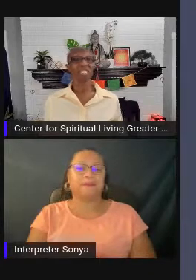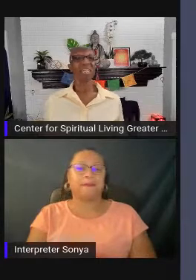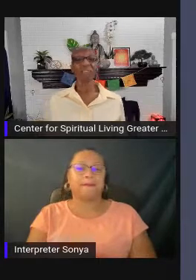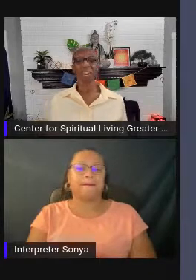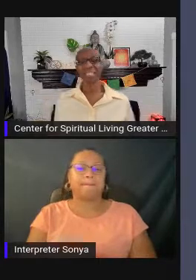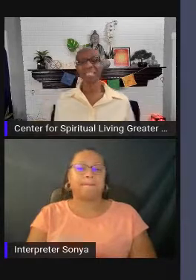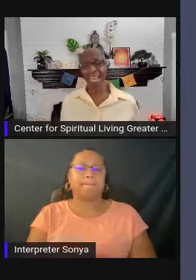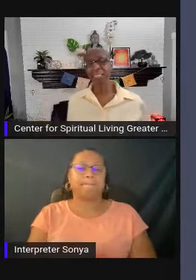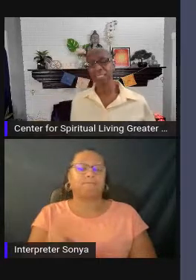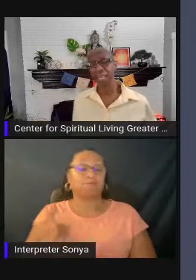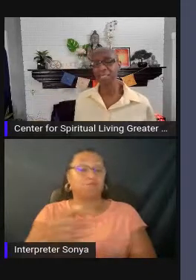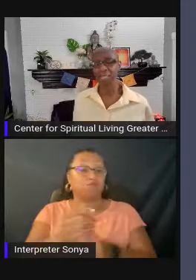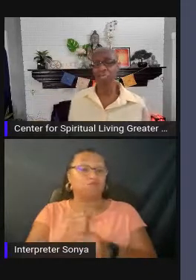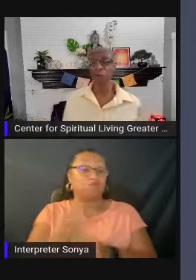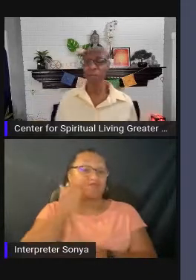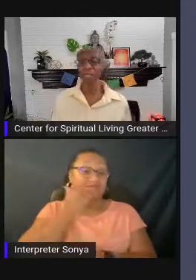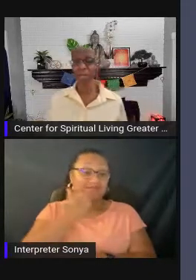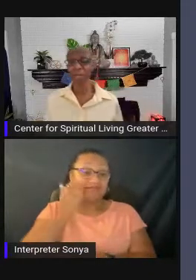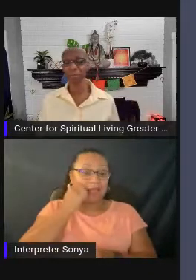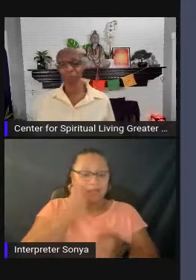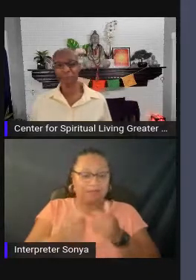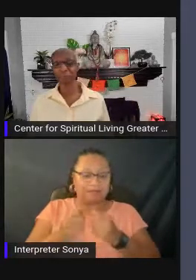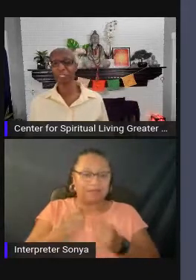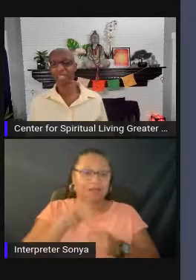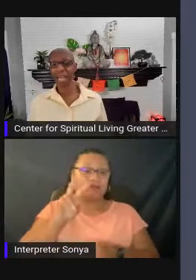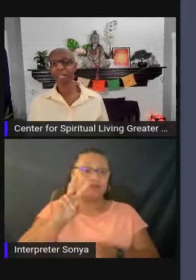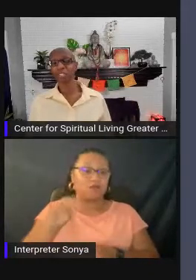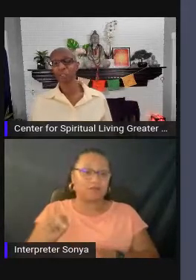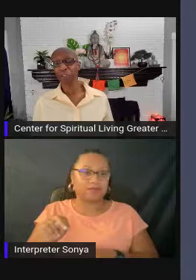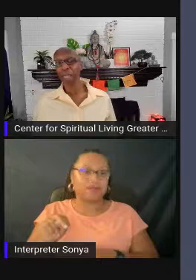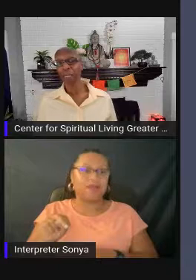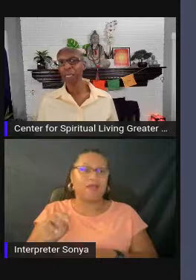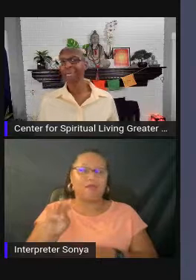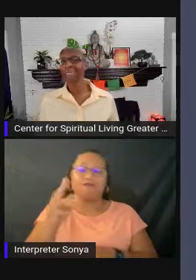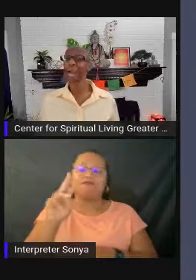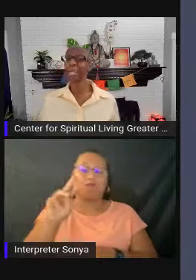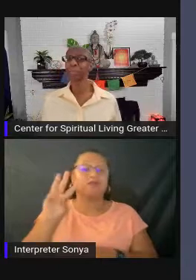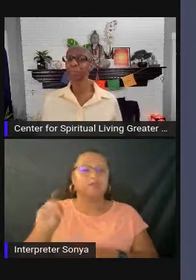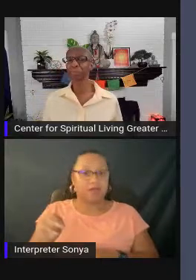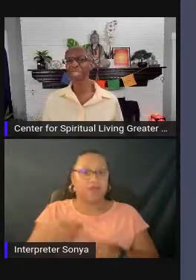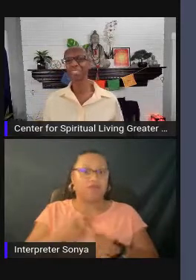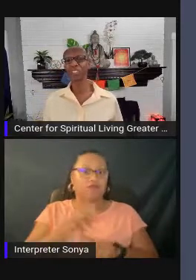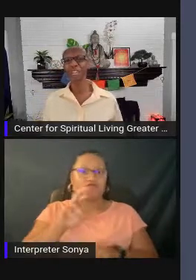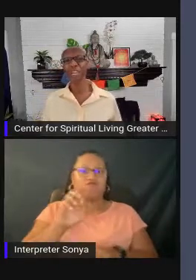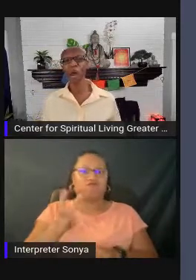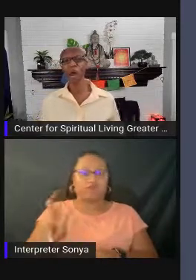To receive a daily text and voicemail from Reverend Dr. Ray, type